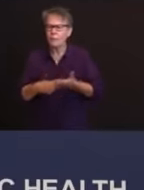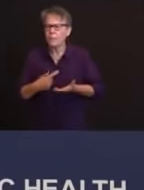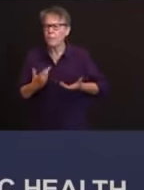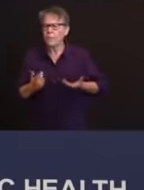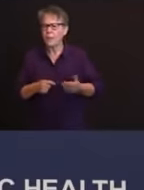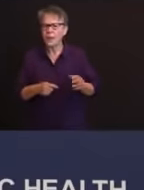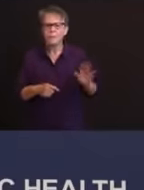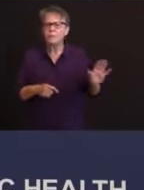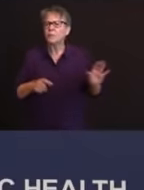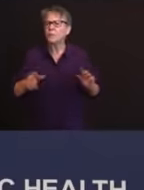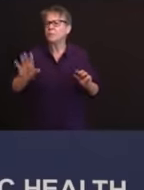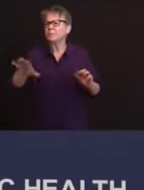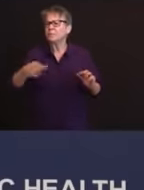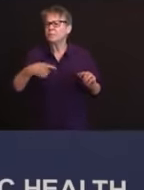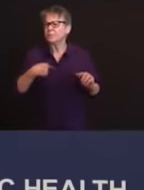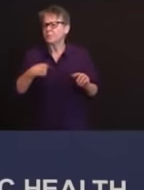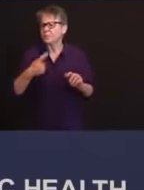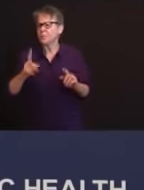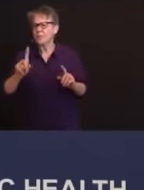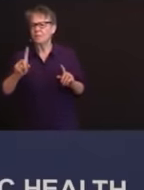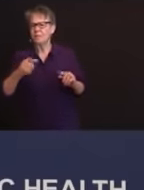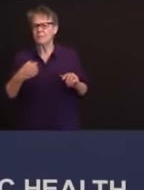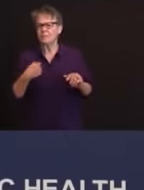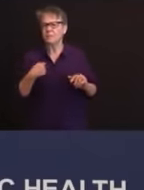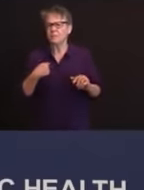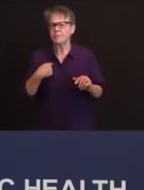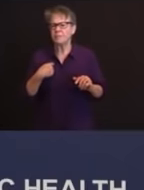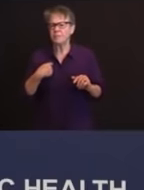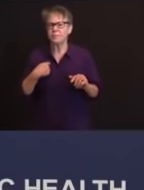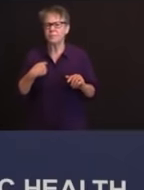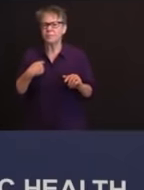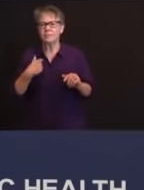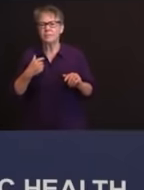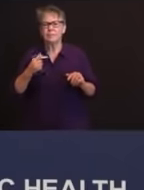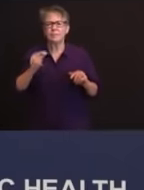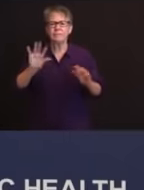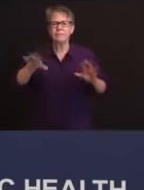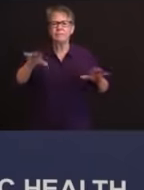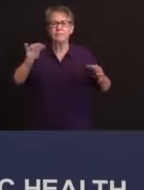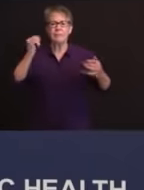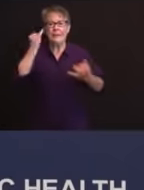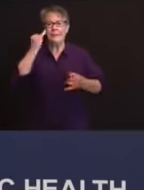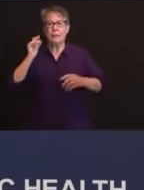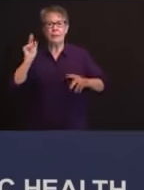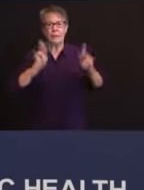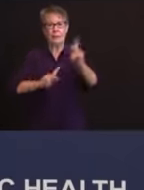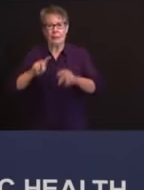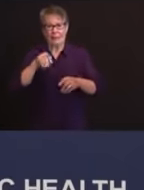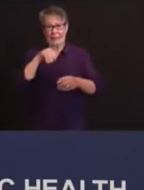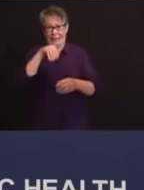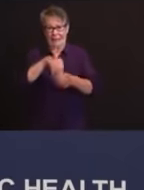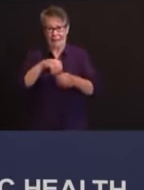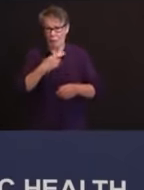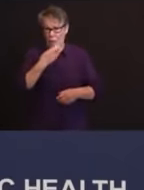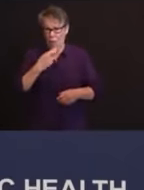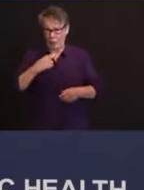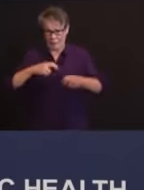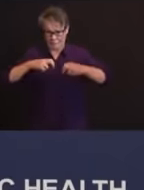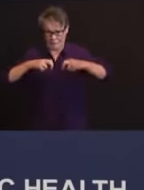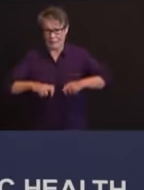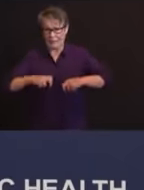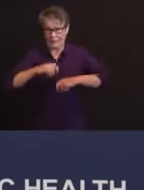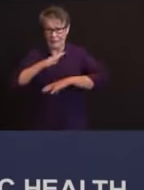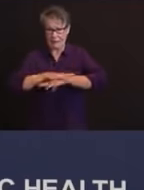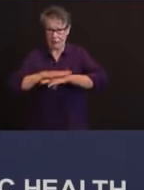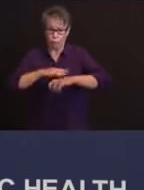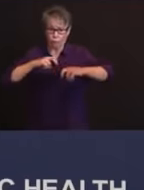no reason why you'd shut down if you're sitting at your table indoor dining. That's not where we believe this is coming from. So